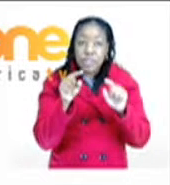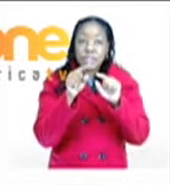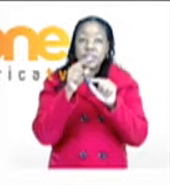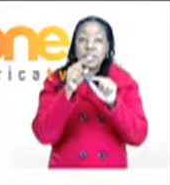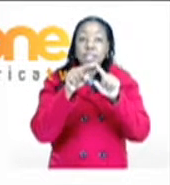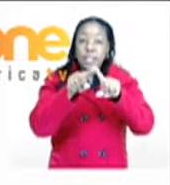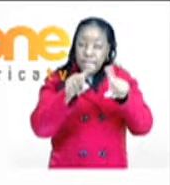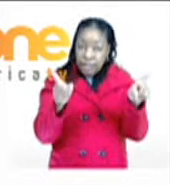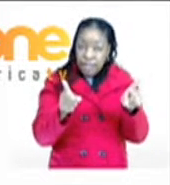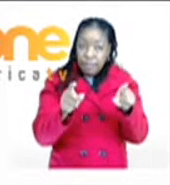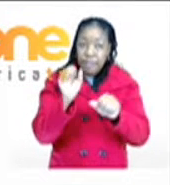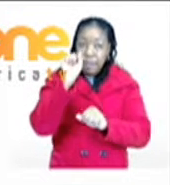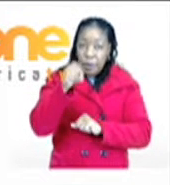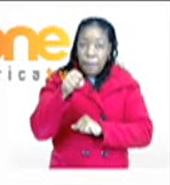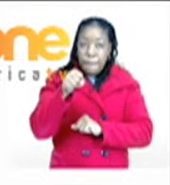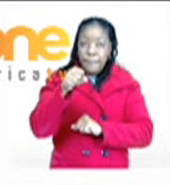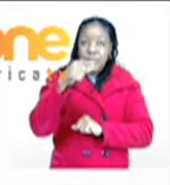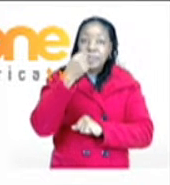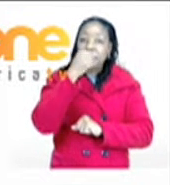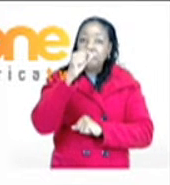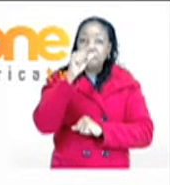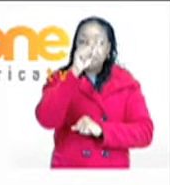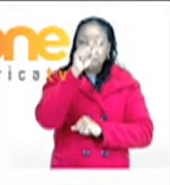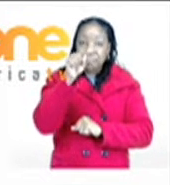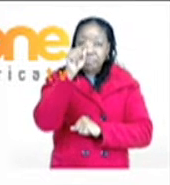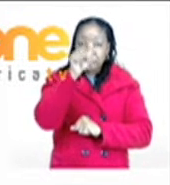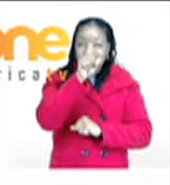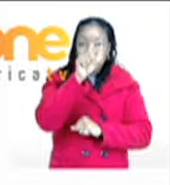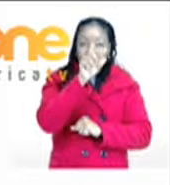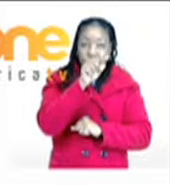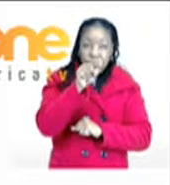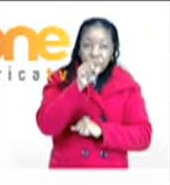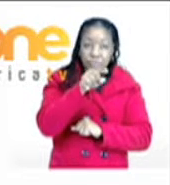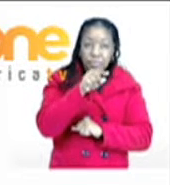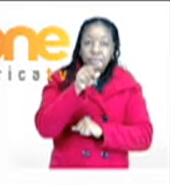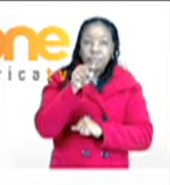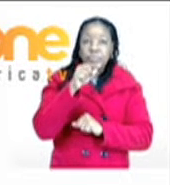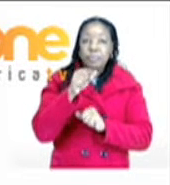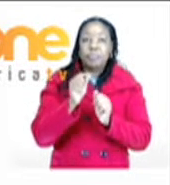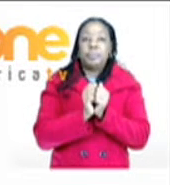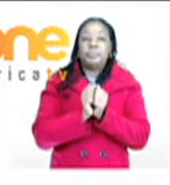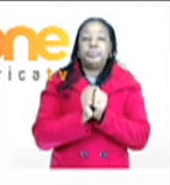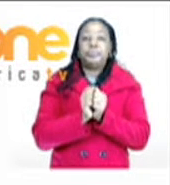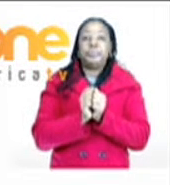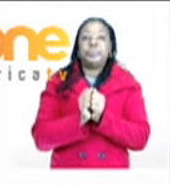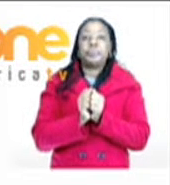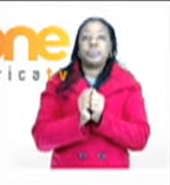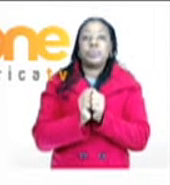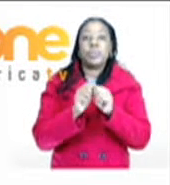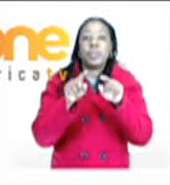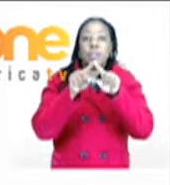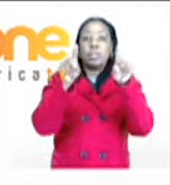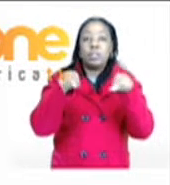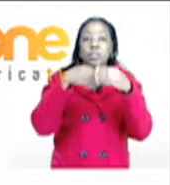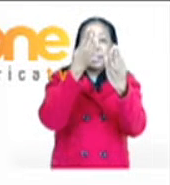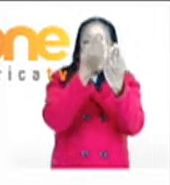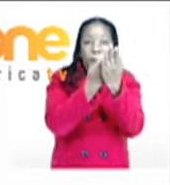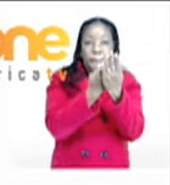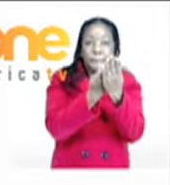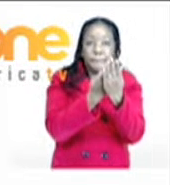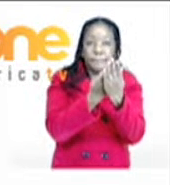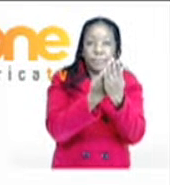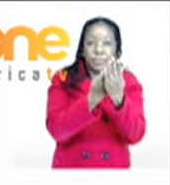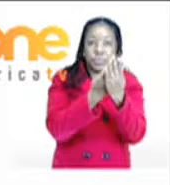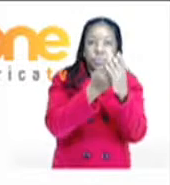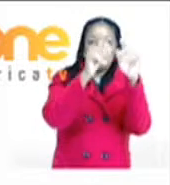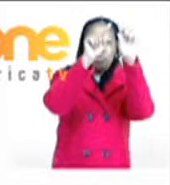arms right on top of picture number 1. The picture on